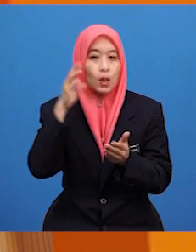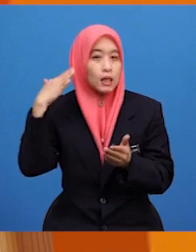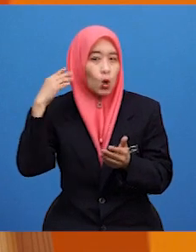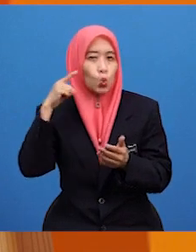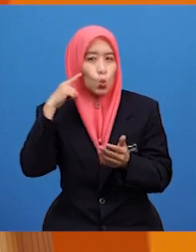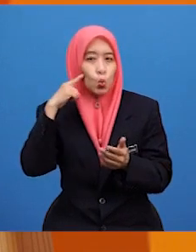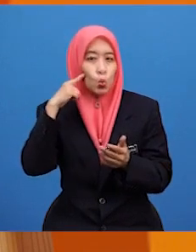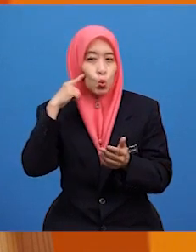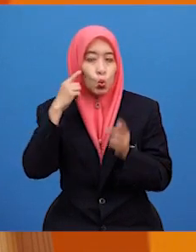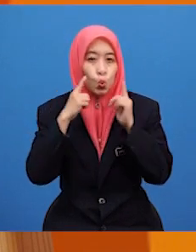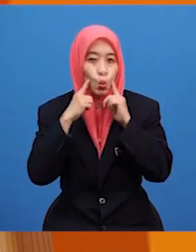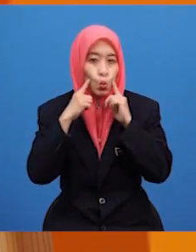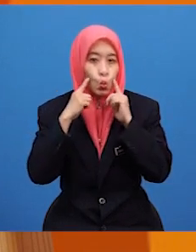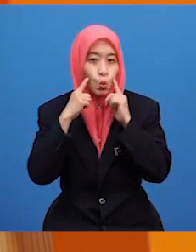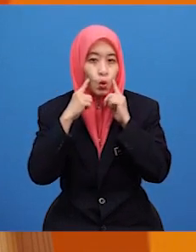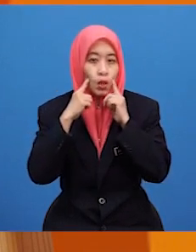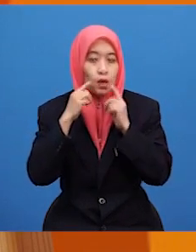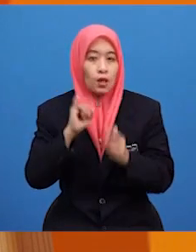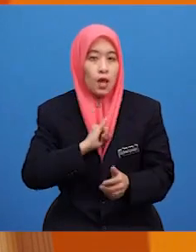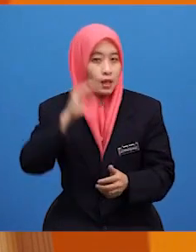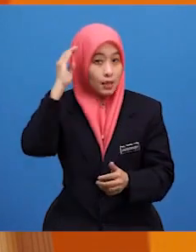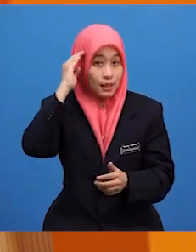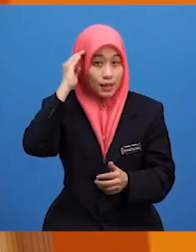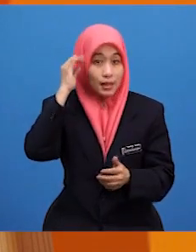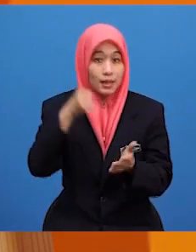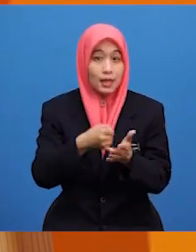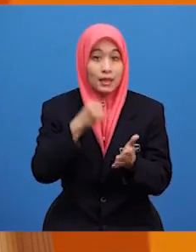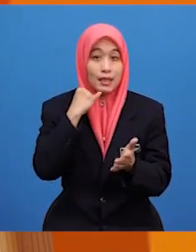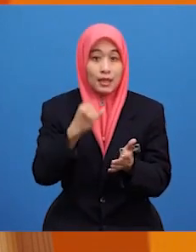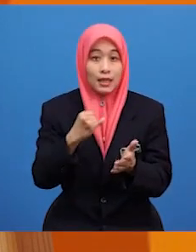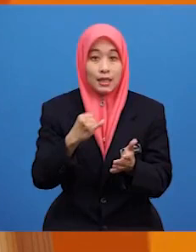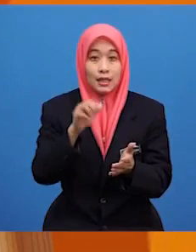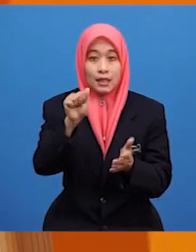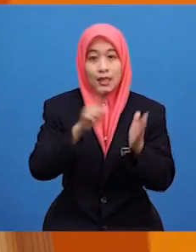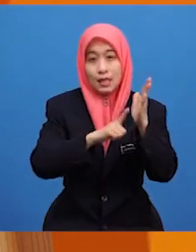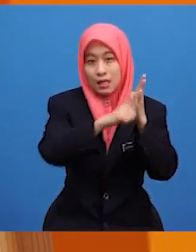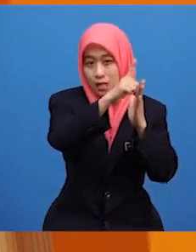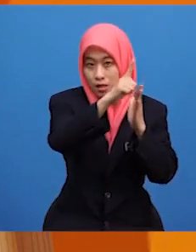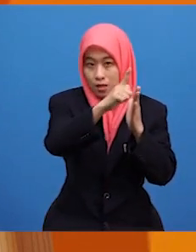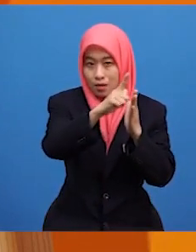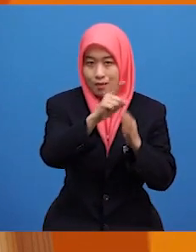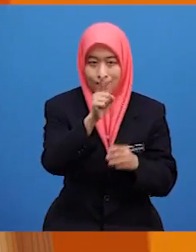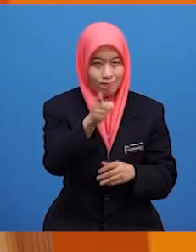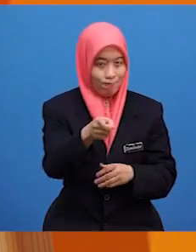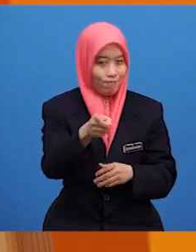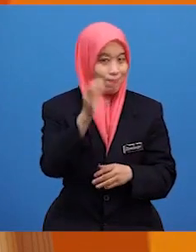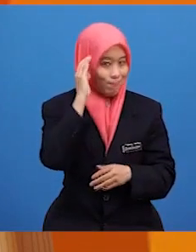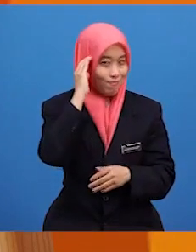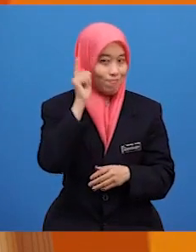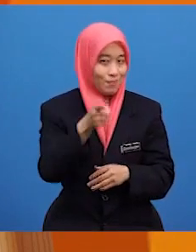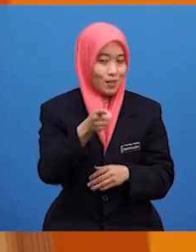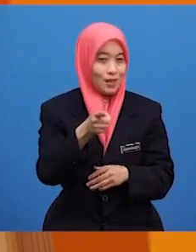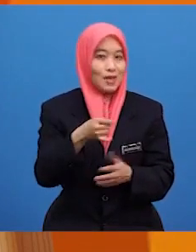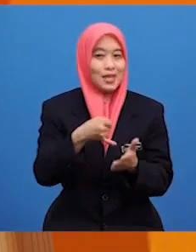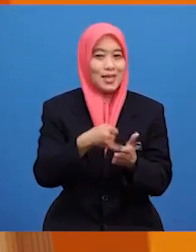It sounds familiar. I think it is a lizard. Don't you think so?